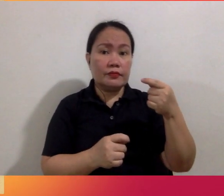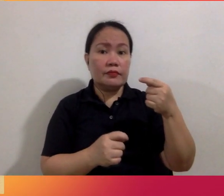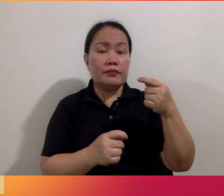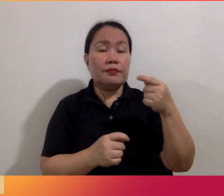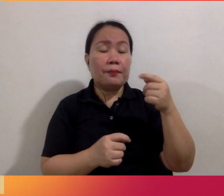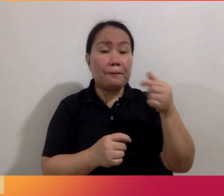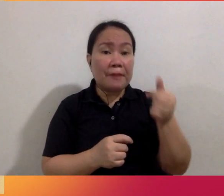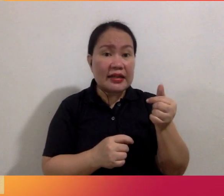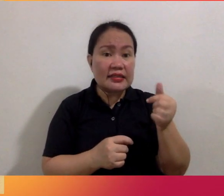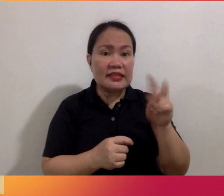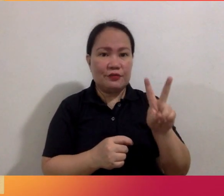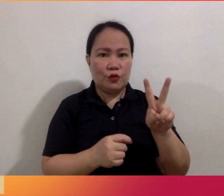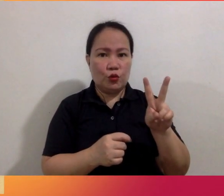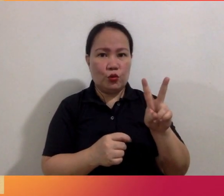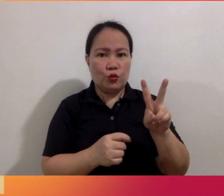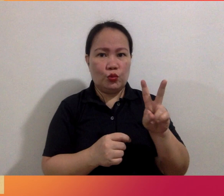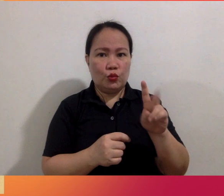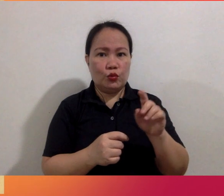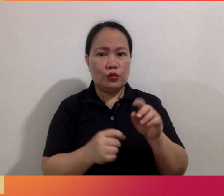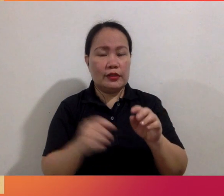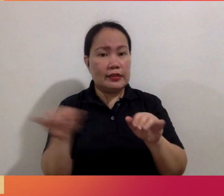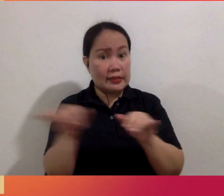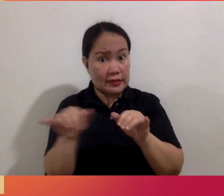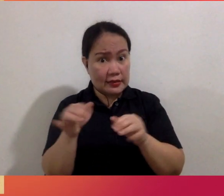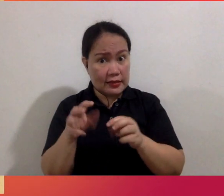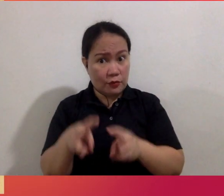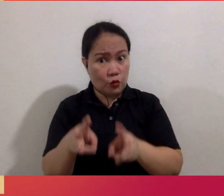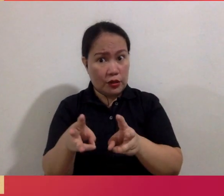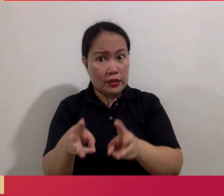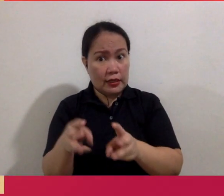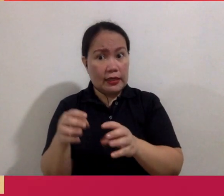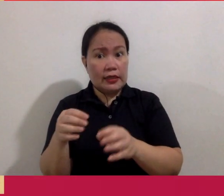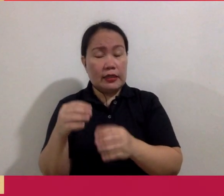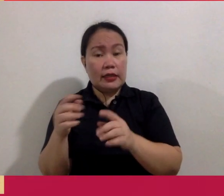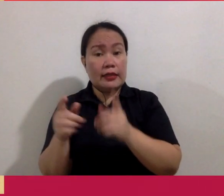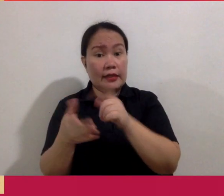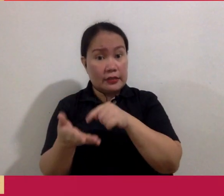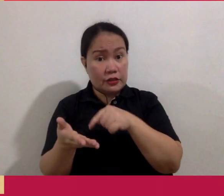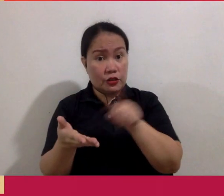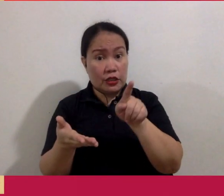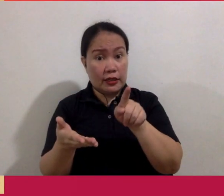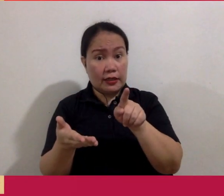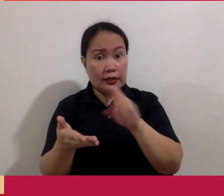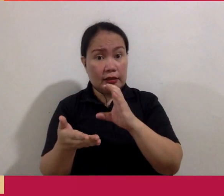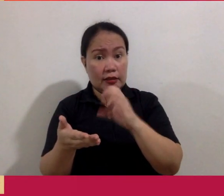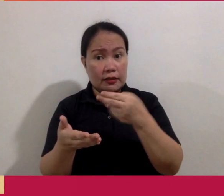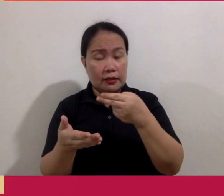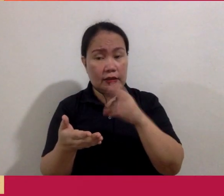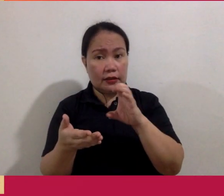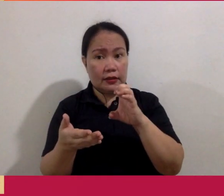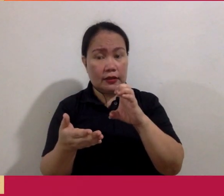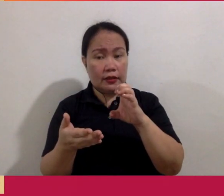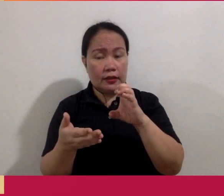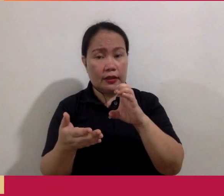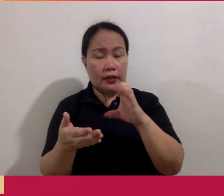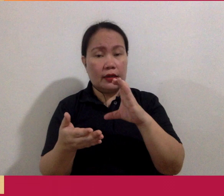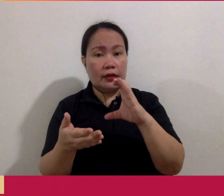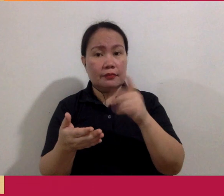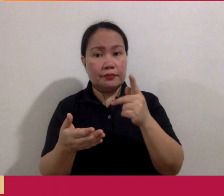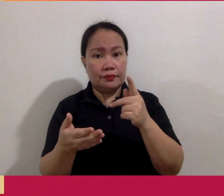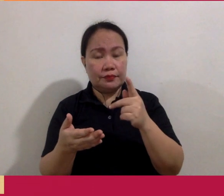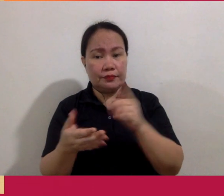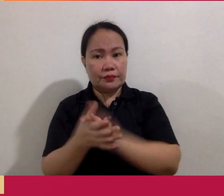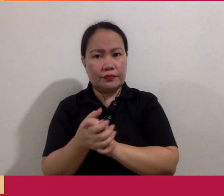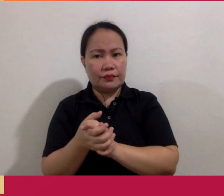0. So, the value of x is positive 2. Same process, substitute natin si negative 6 saka si positive 2